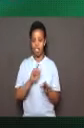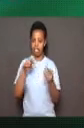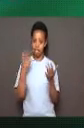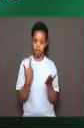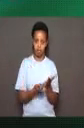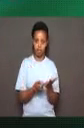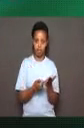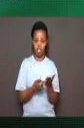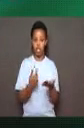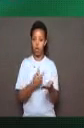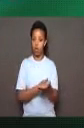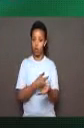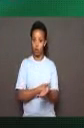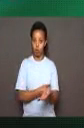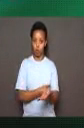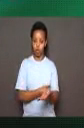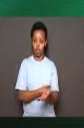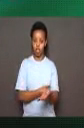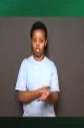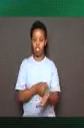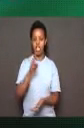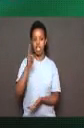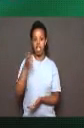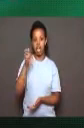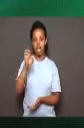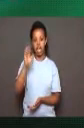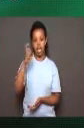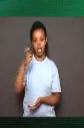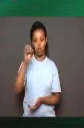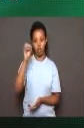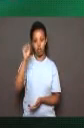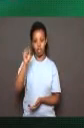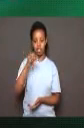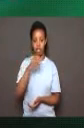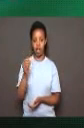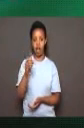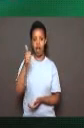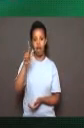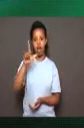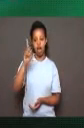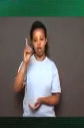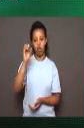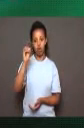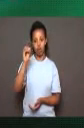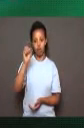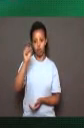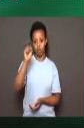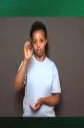Therefore, glucose is a hexose and an aldose, or